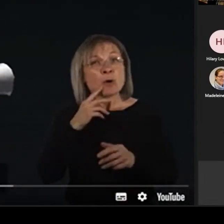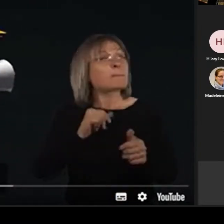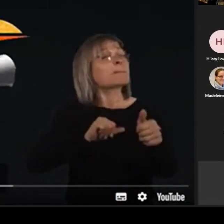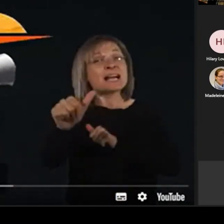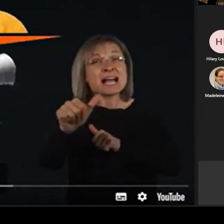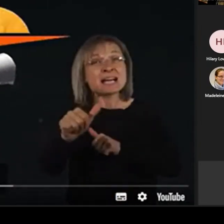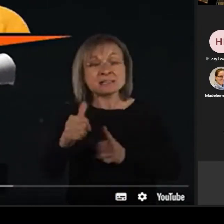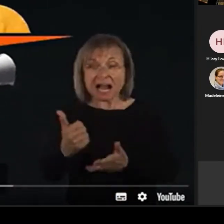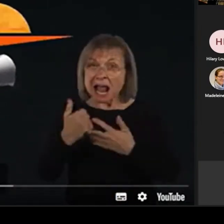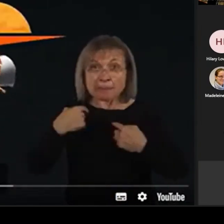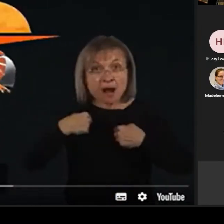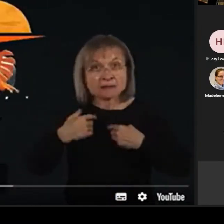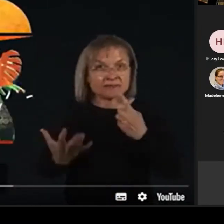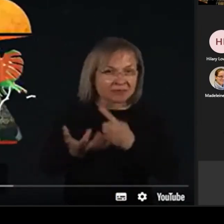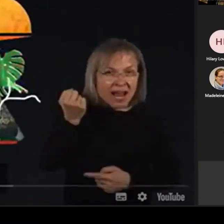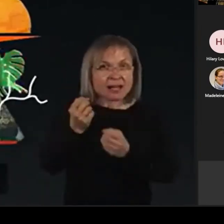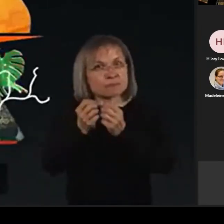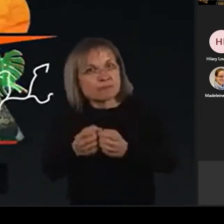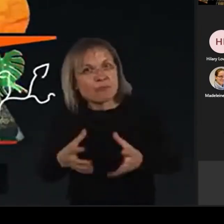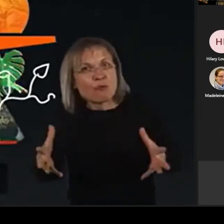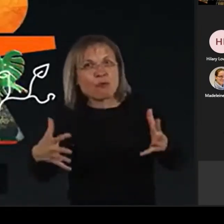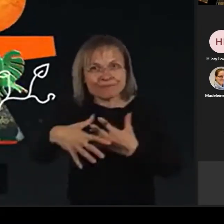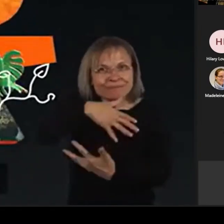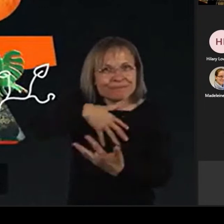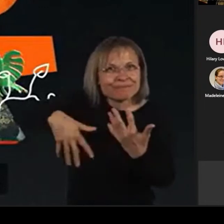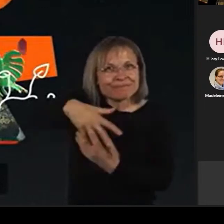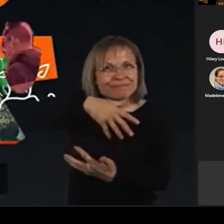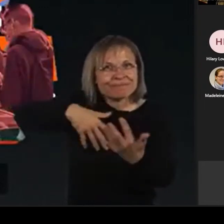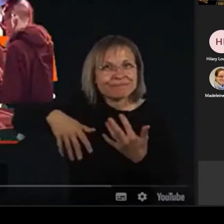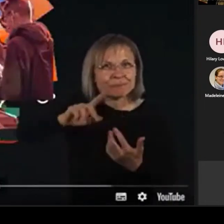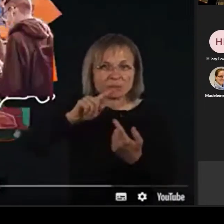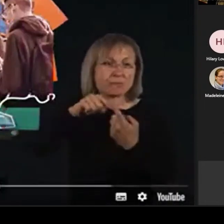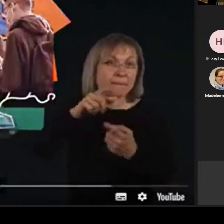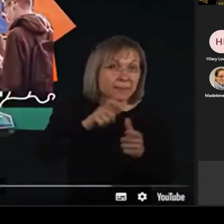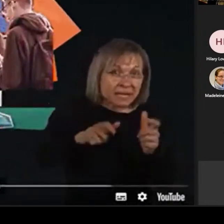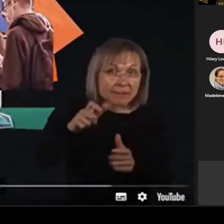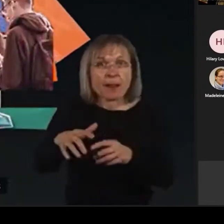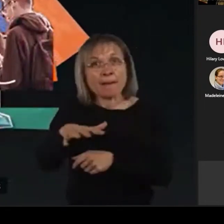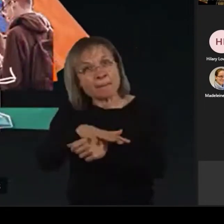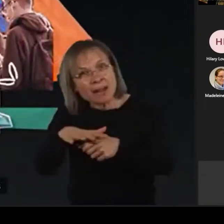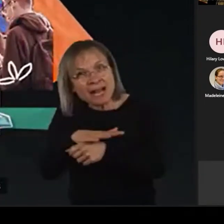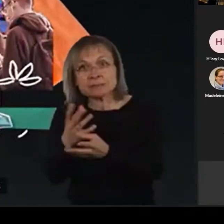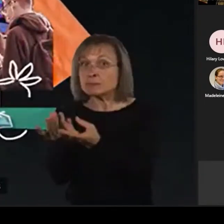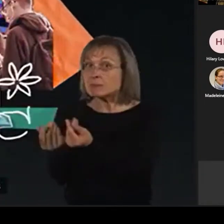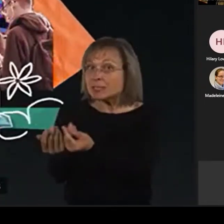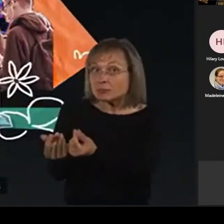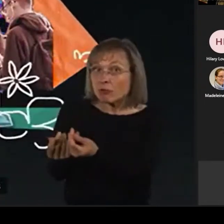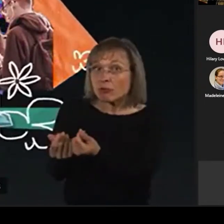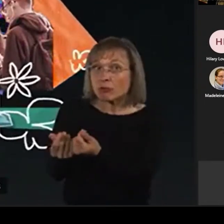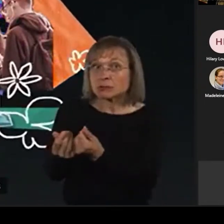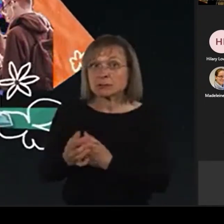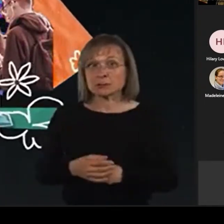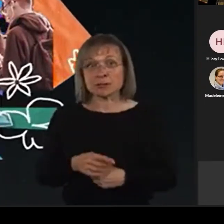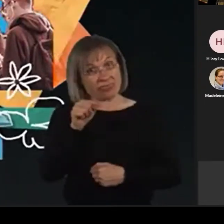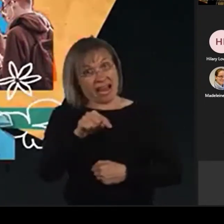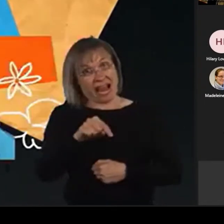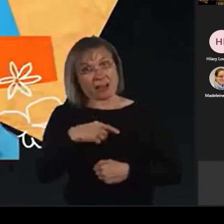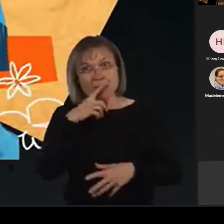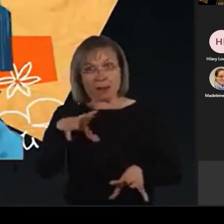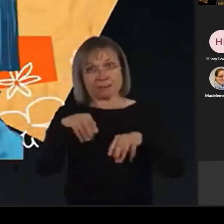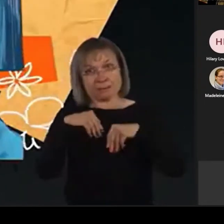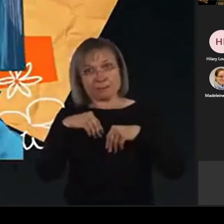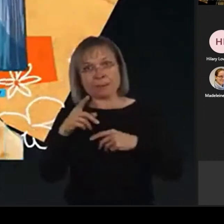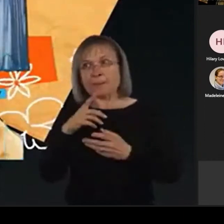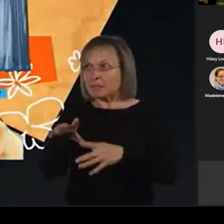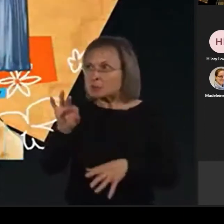its best, social care helps us to find, grow, and weave together the people, places, and resources that we